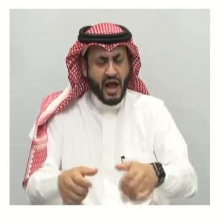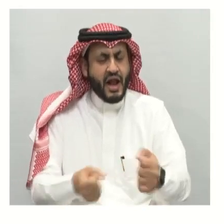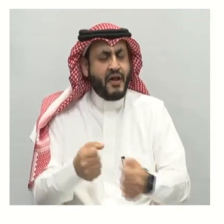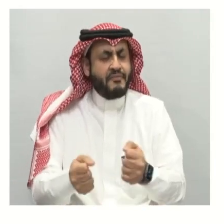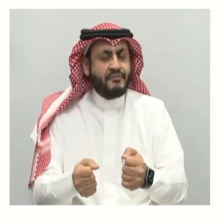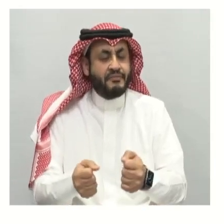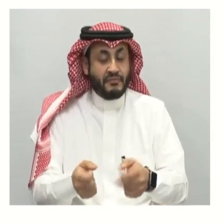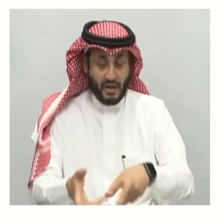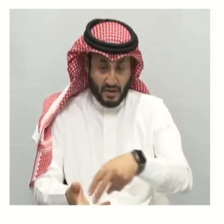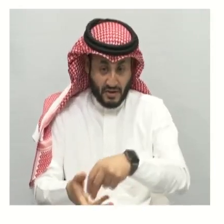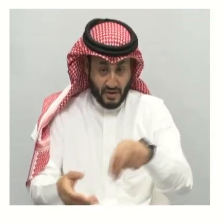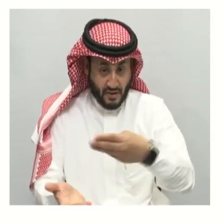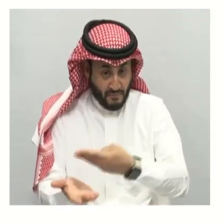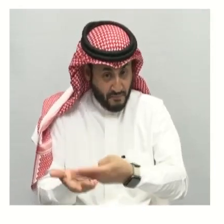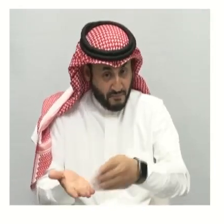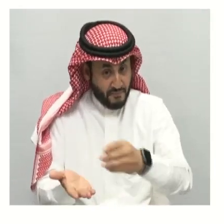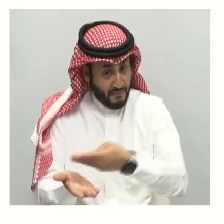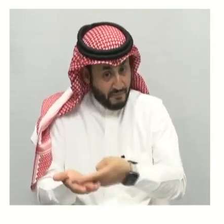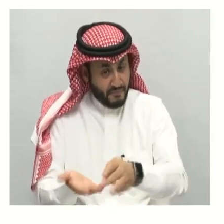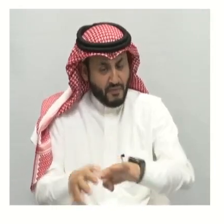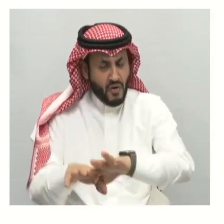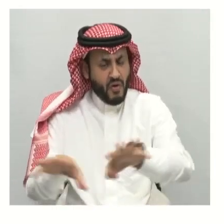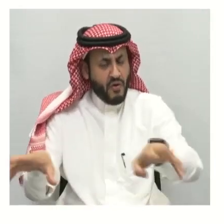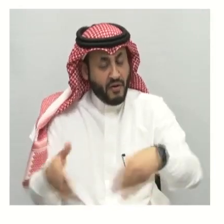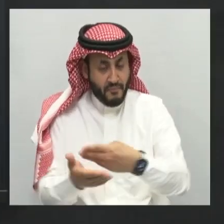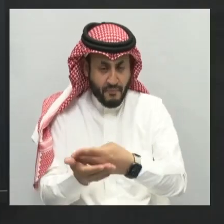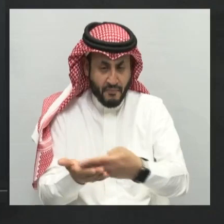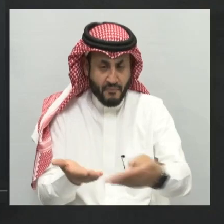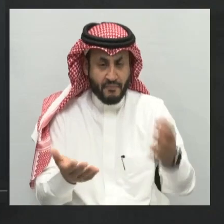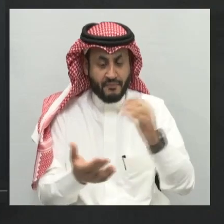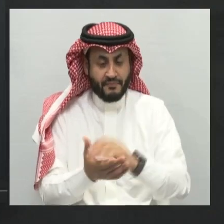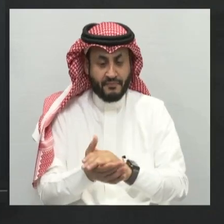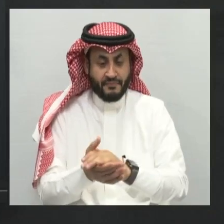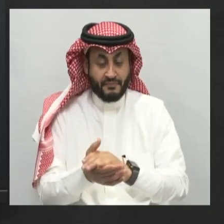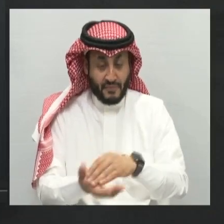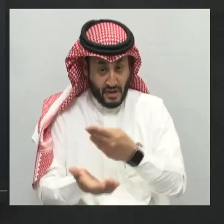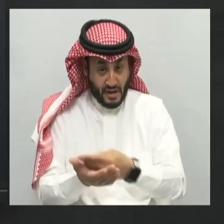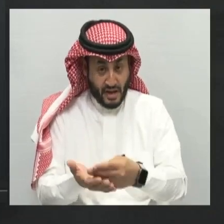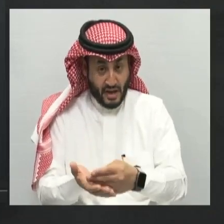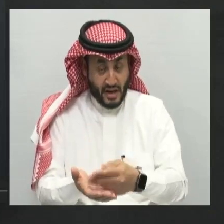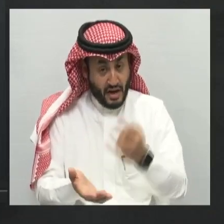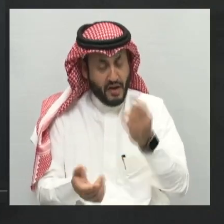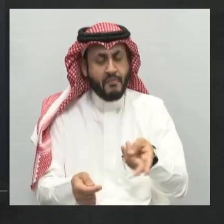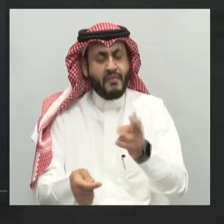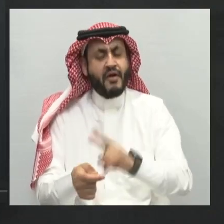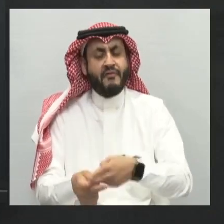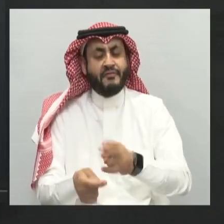do? We clean up after. So maybe cleaning your room is something that you do every